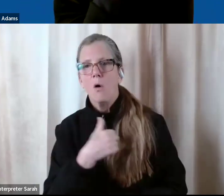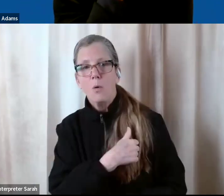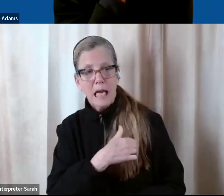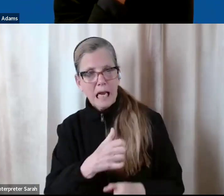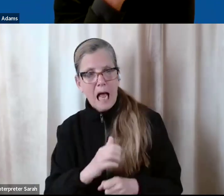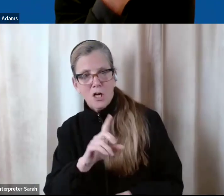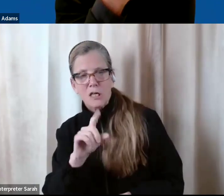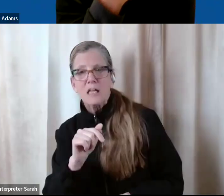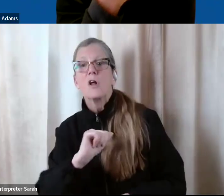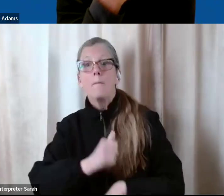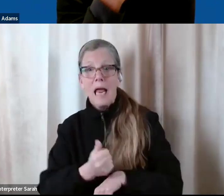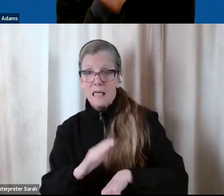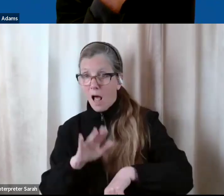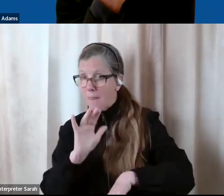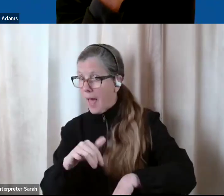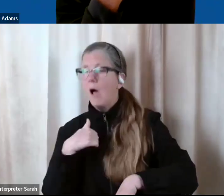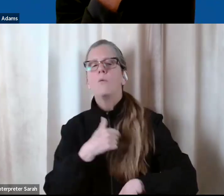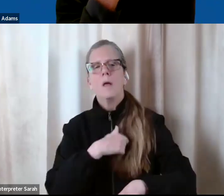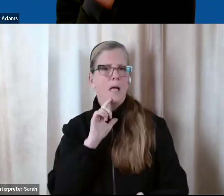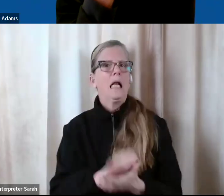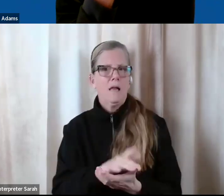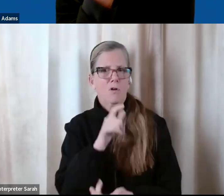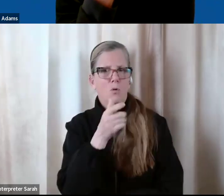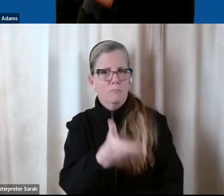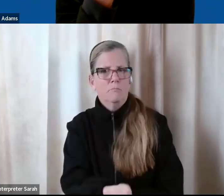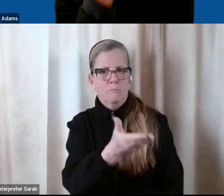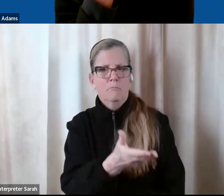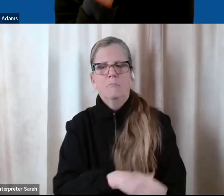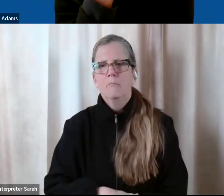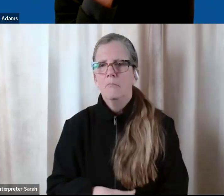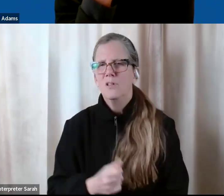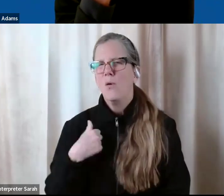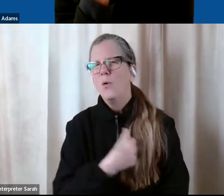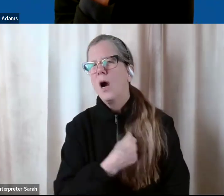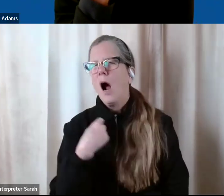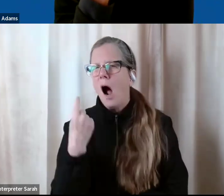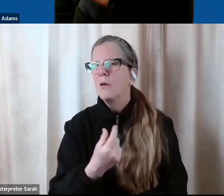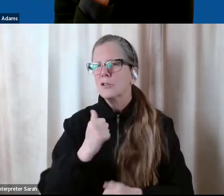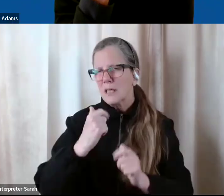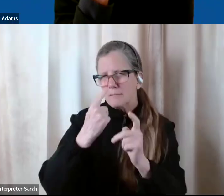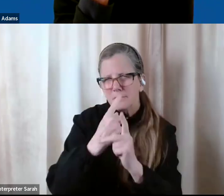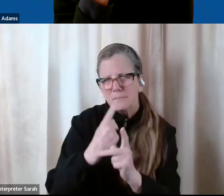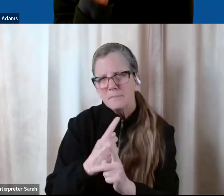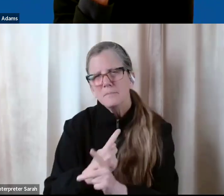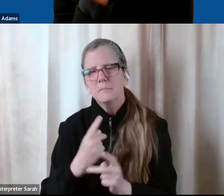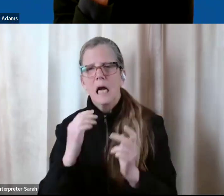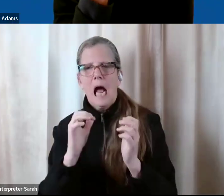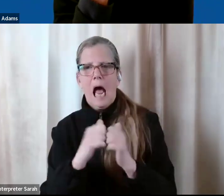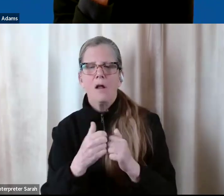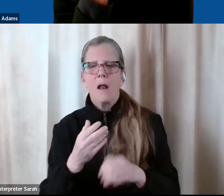is who they say they are, or they're not. And so we're constantly expanding on what we can do and the capabilities of